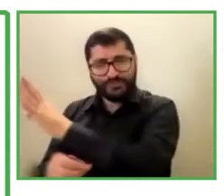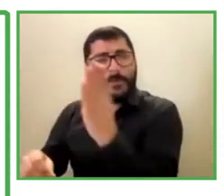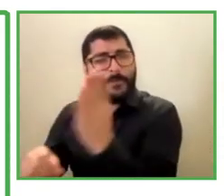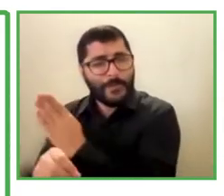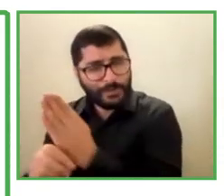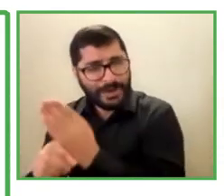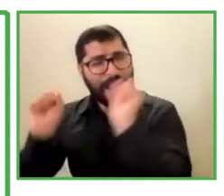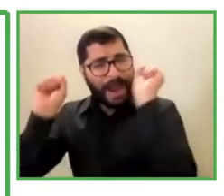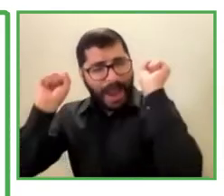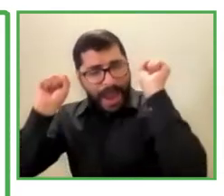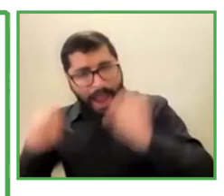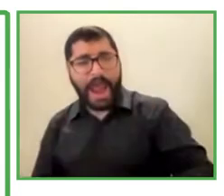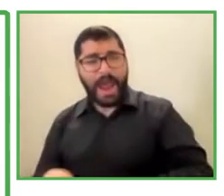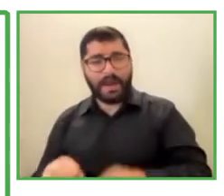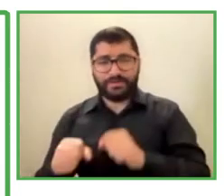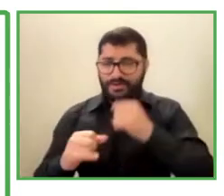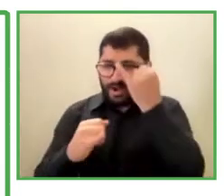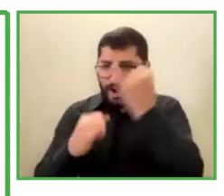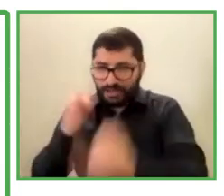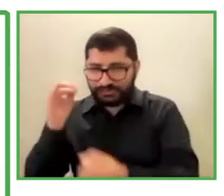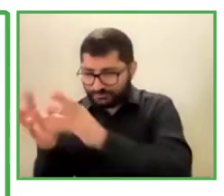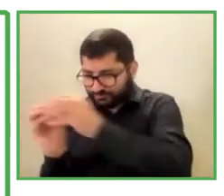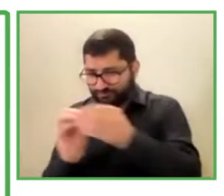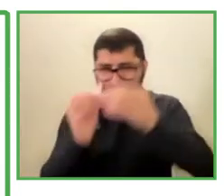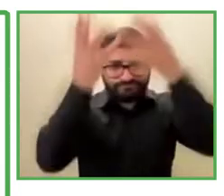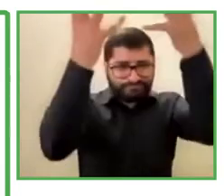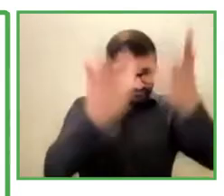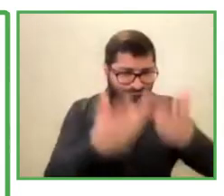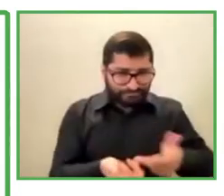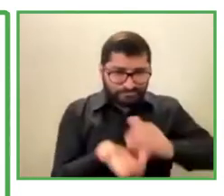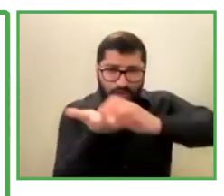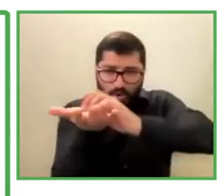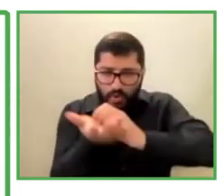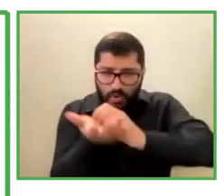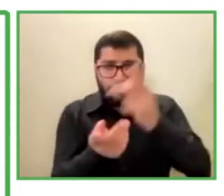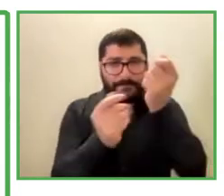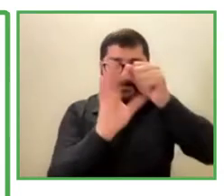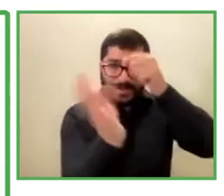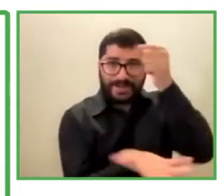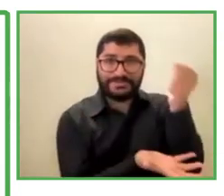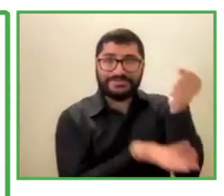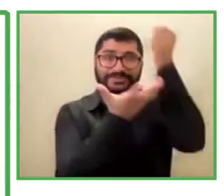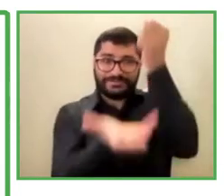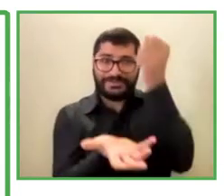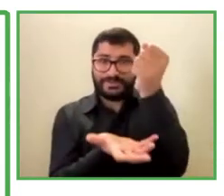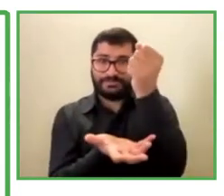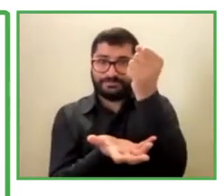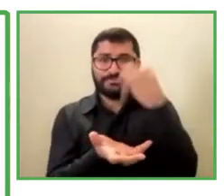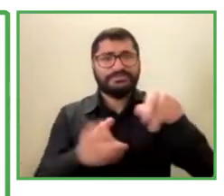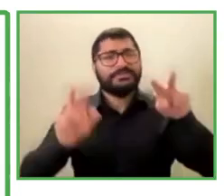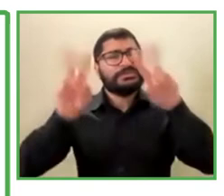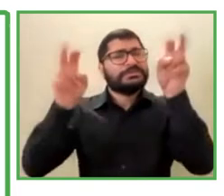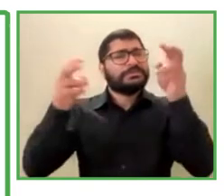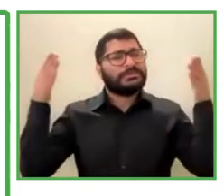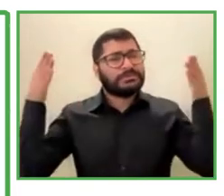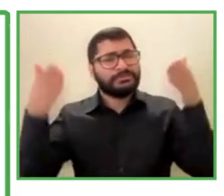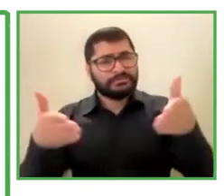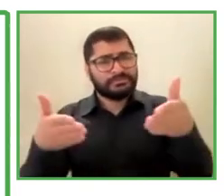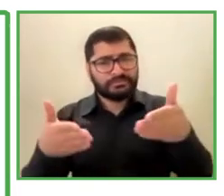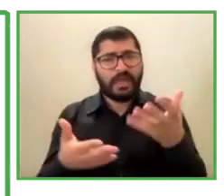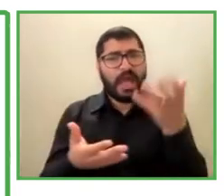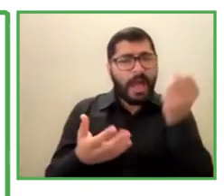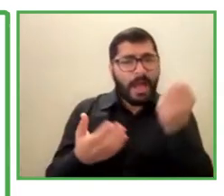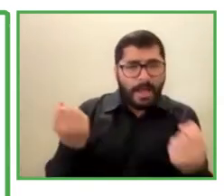were able to have a financial quantification of the gain that we had with work inclusion with people with disabilities.